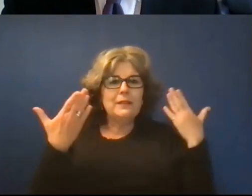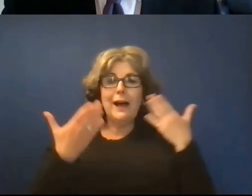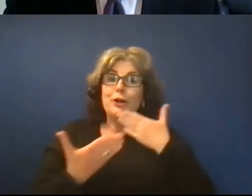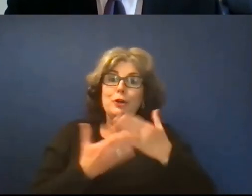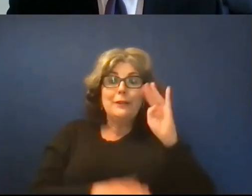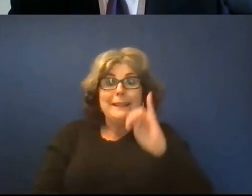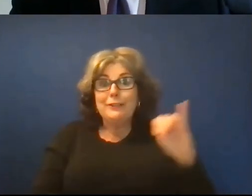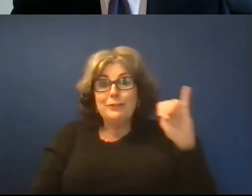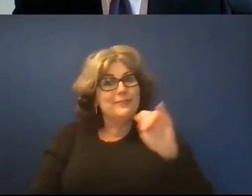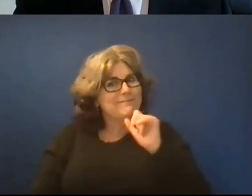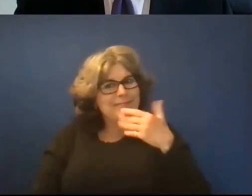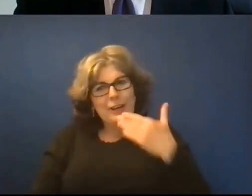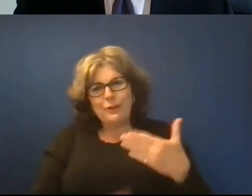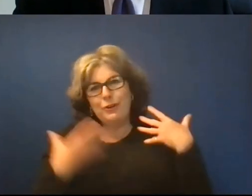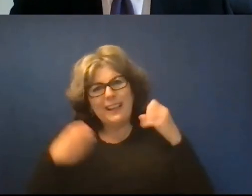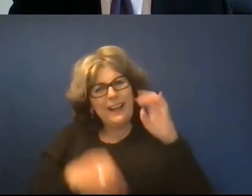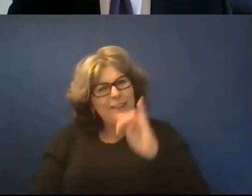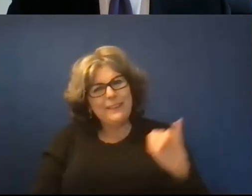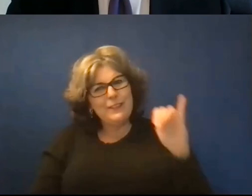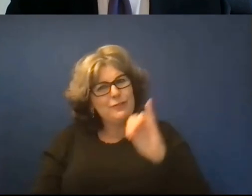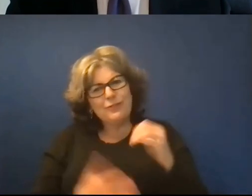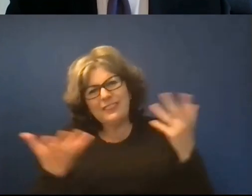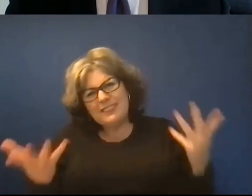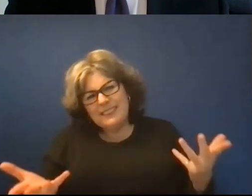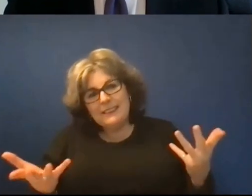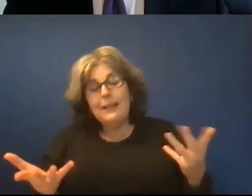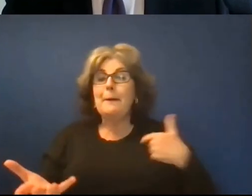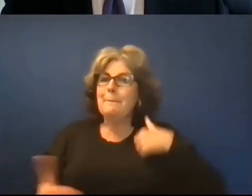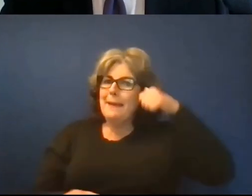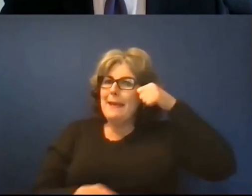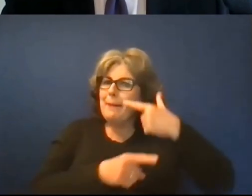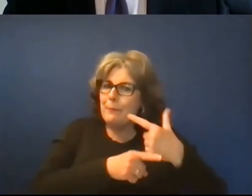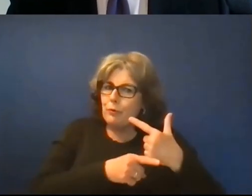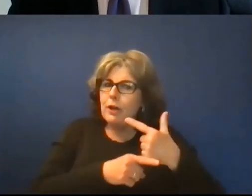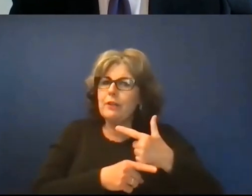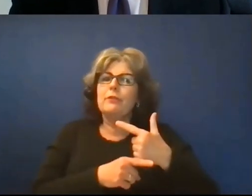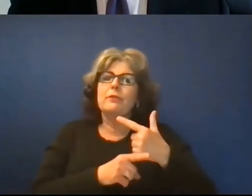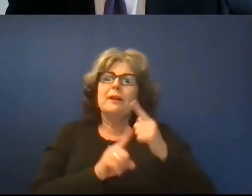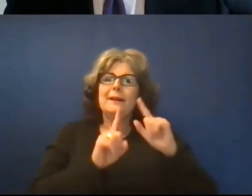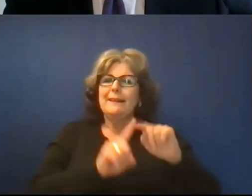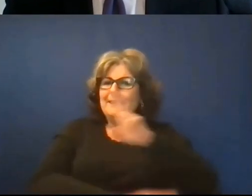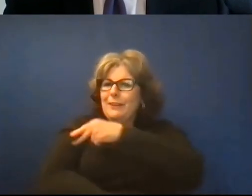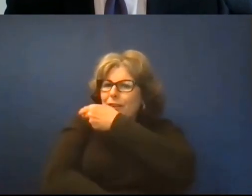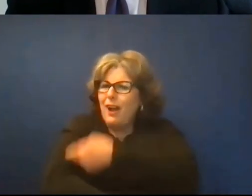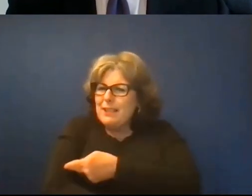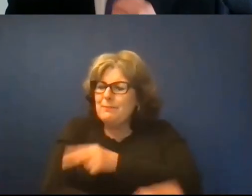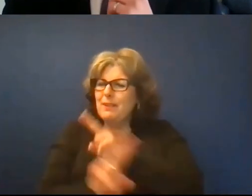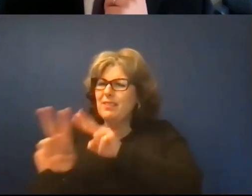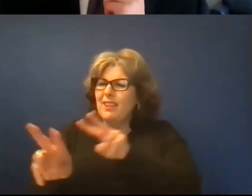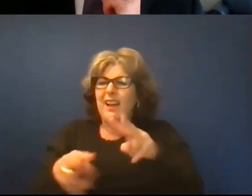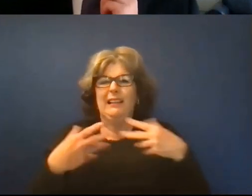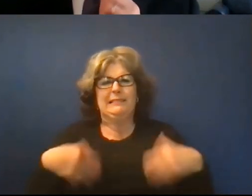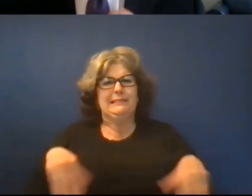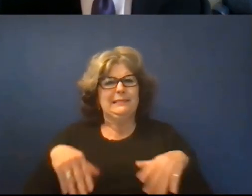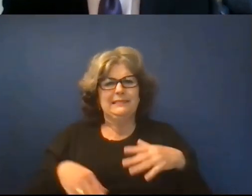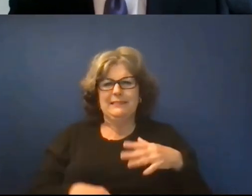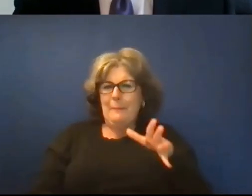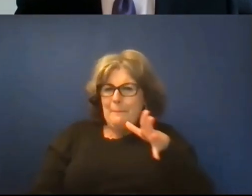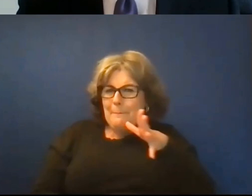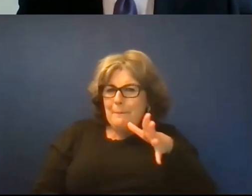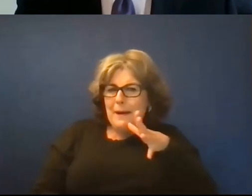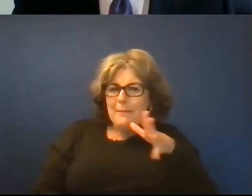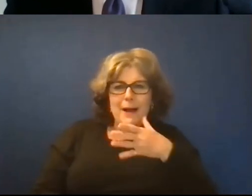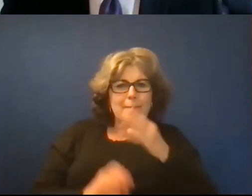insurance, growing up, me and my brother would go to different hospitals, and I realized that because my mom did not